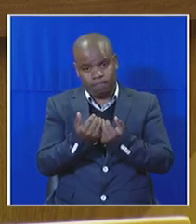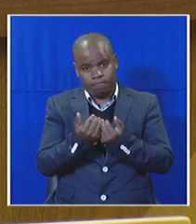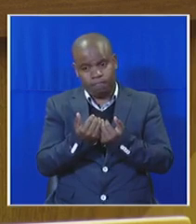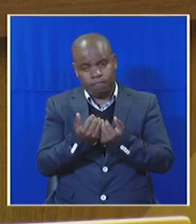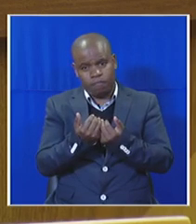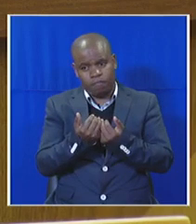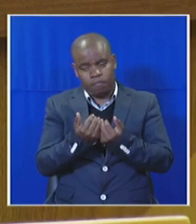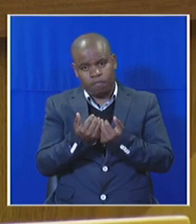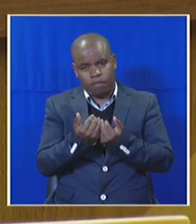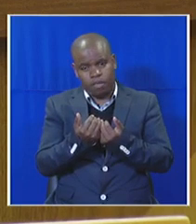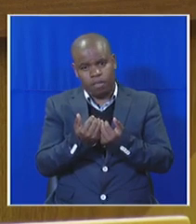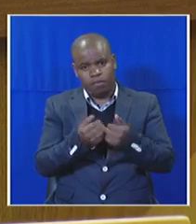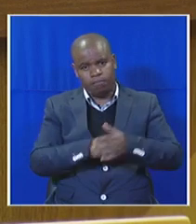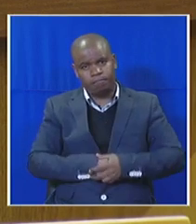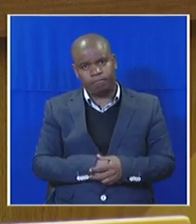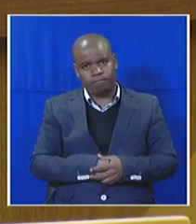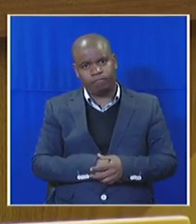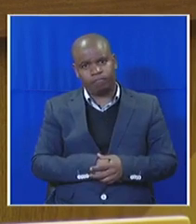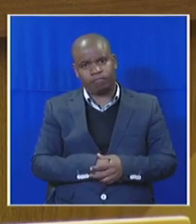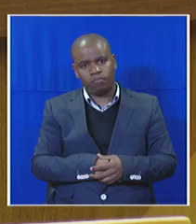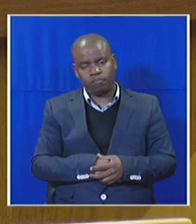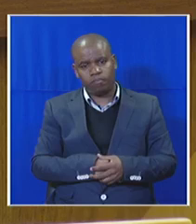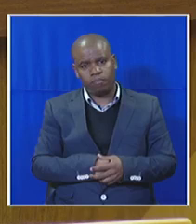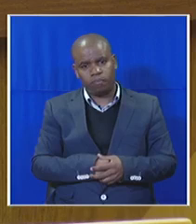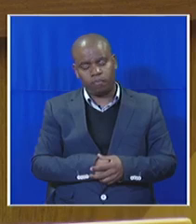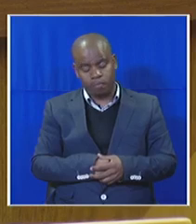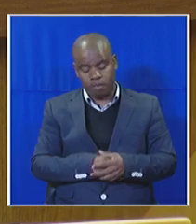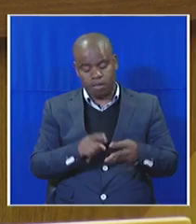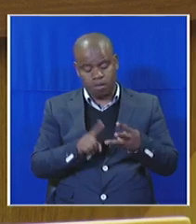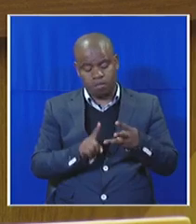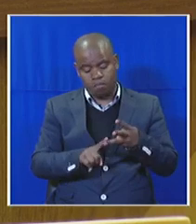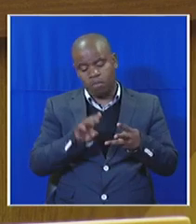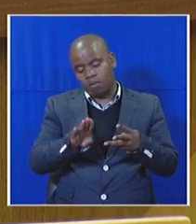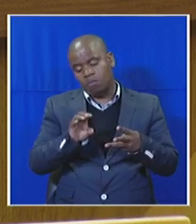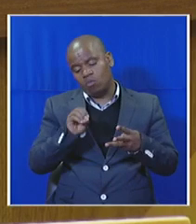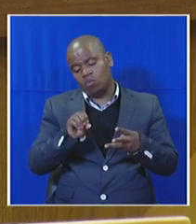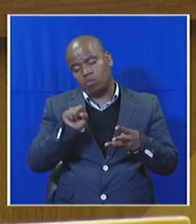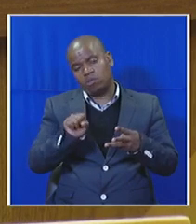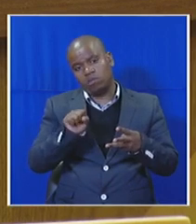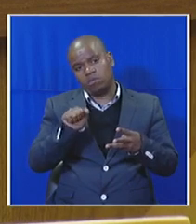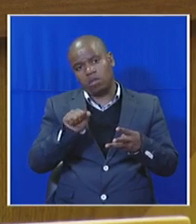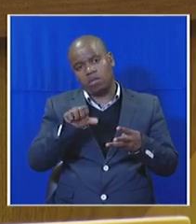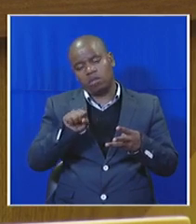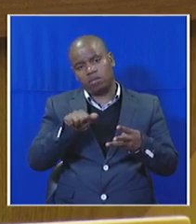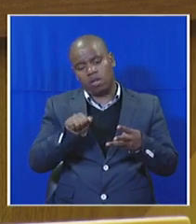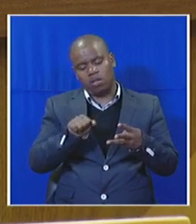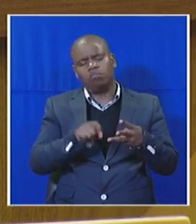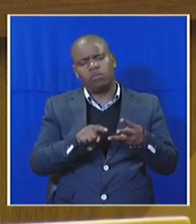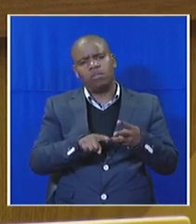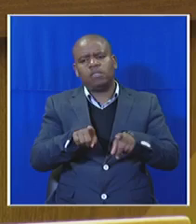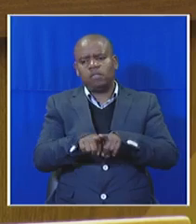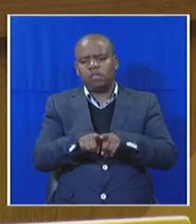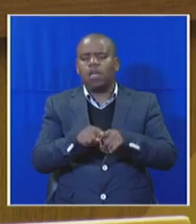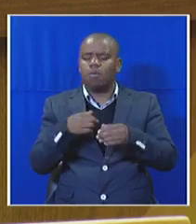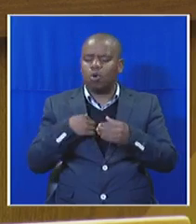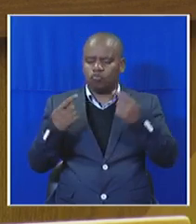The USASA also has special programs to address underserviced